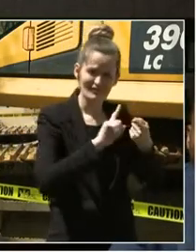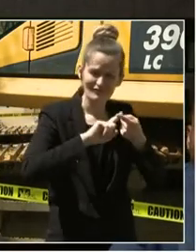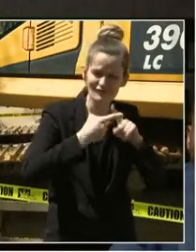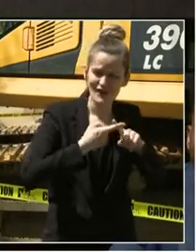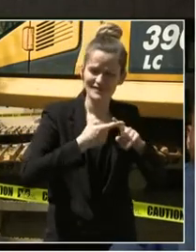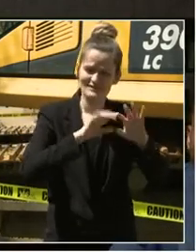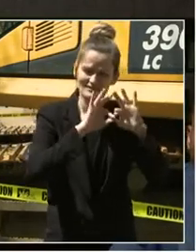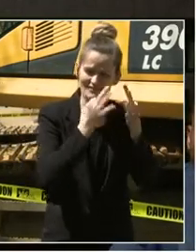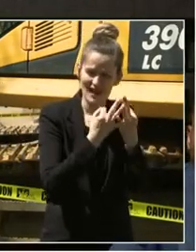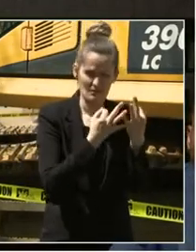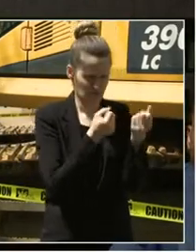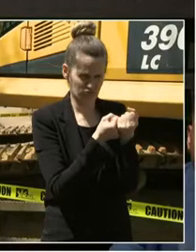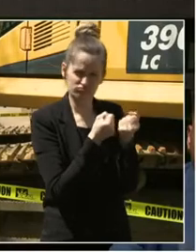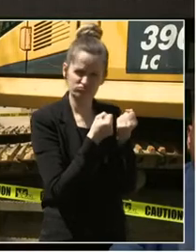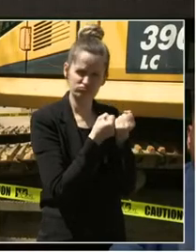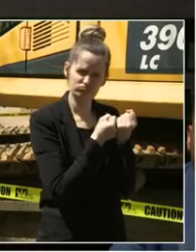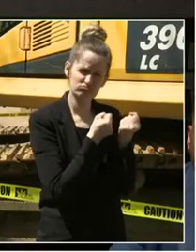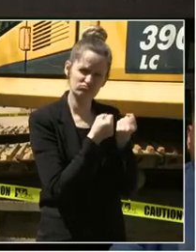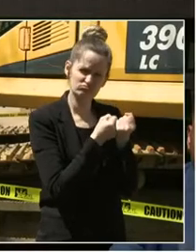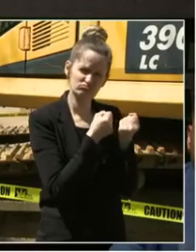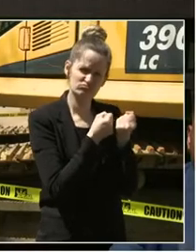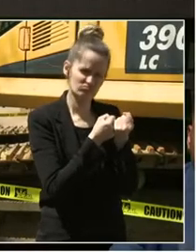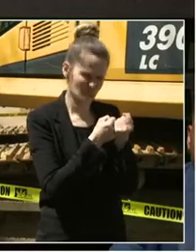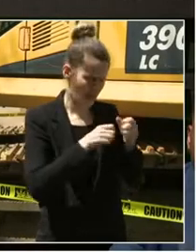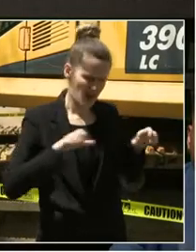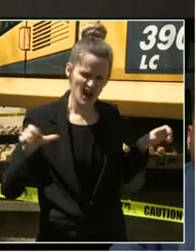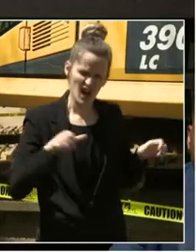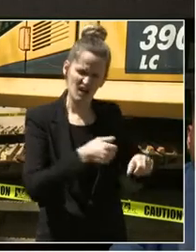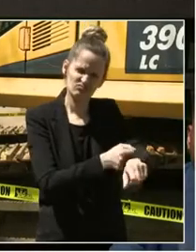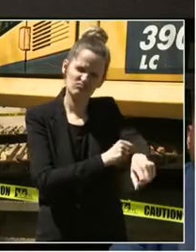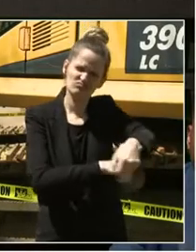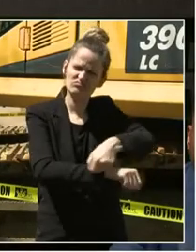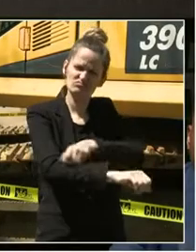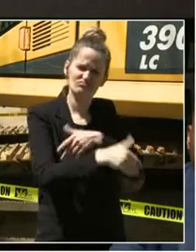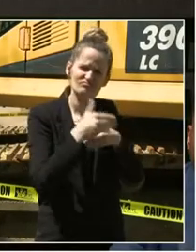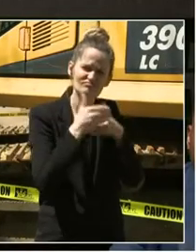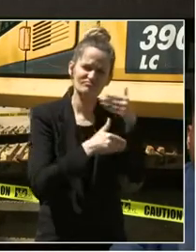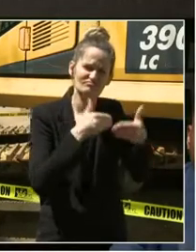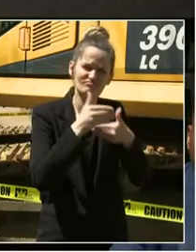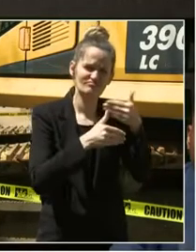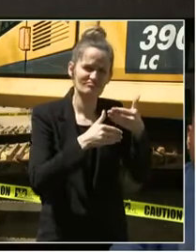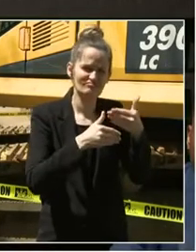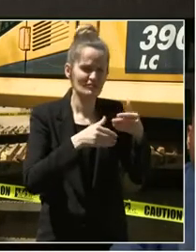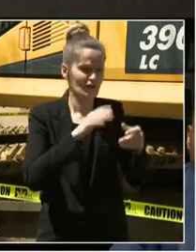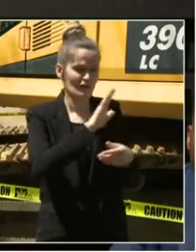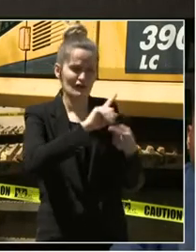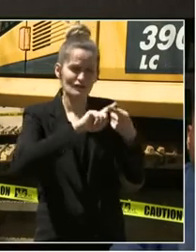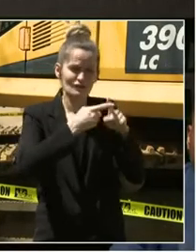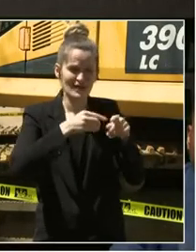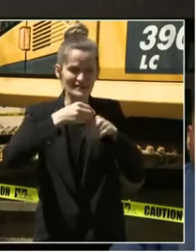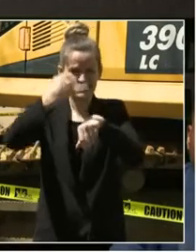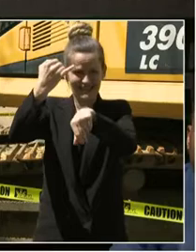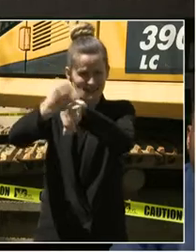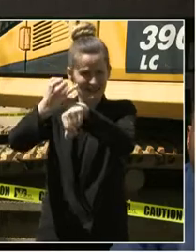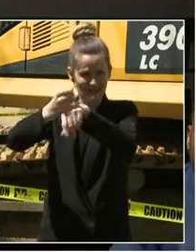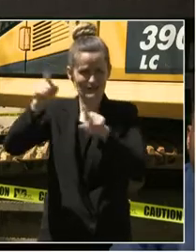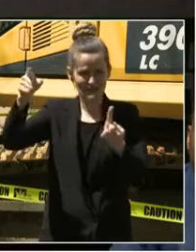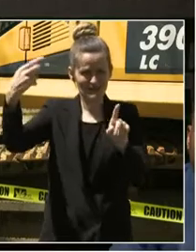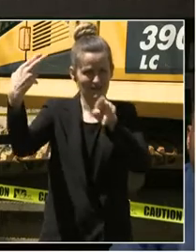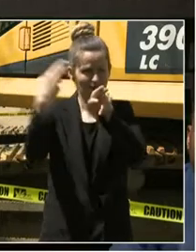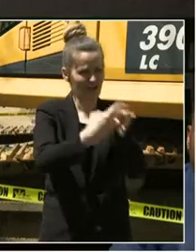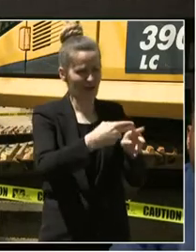they were actually at an institution called Forest Haven in Laurel, Maryland.